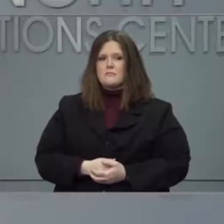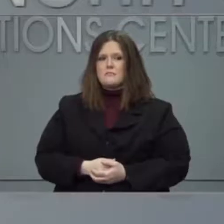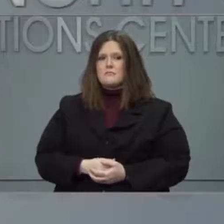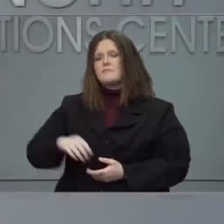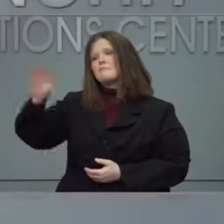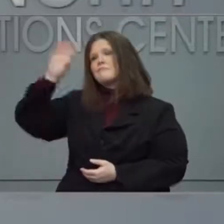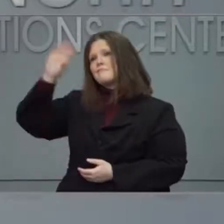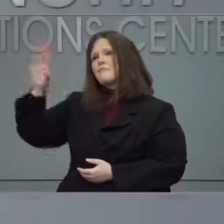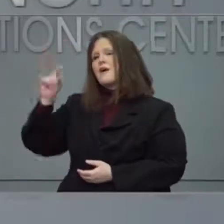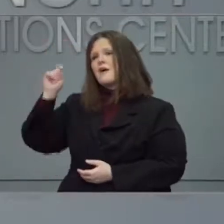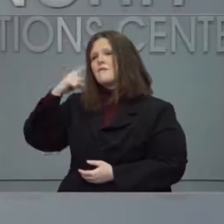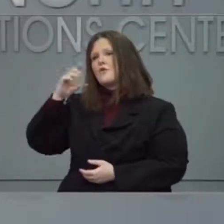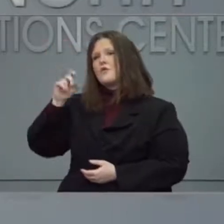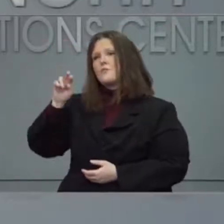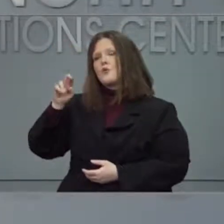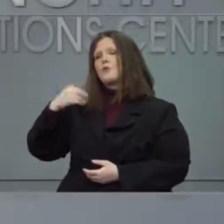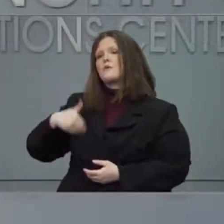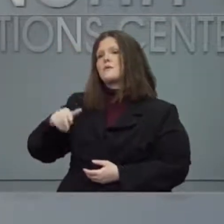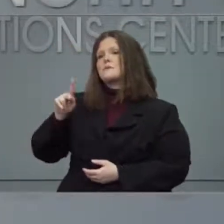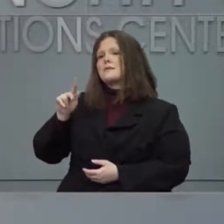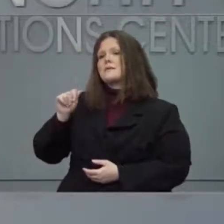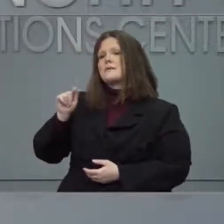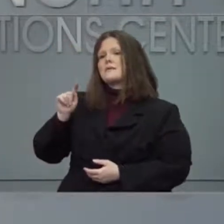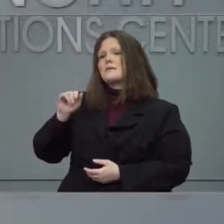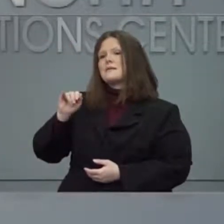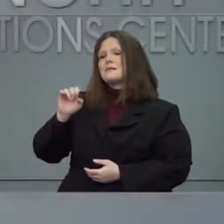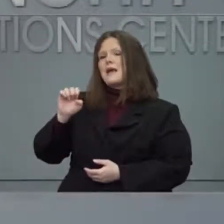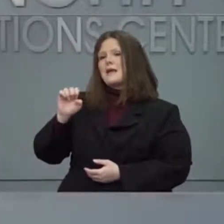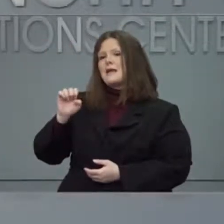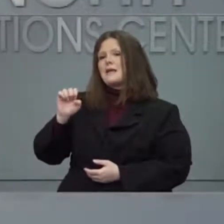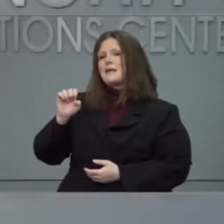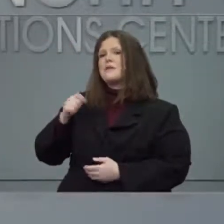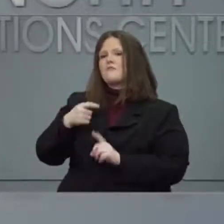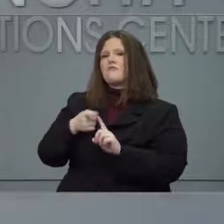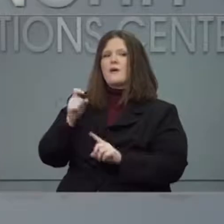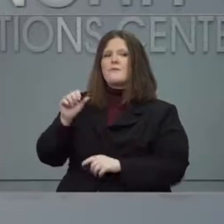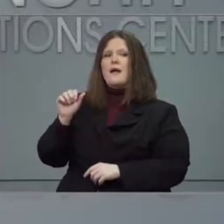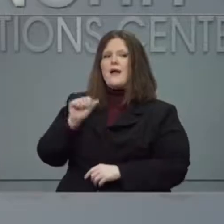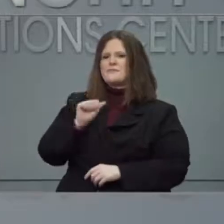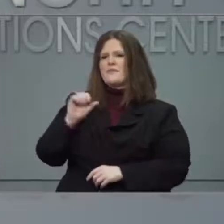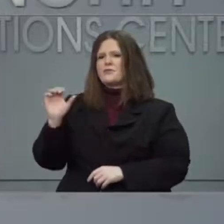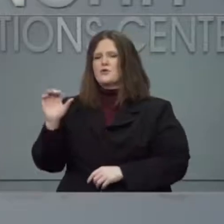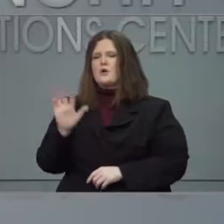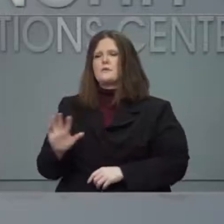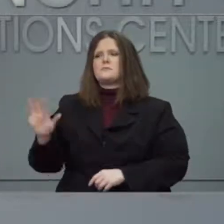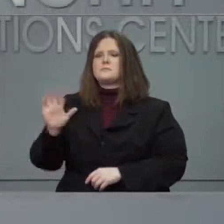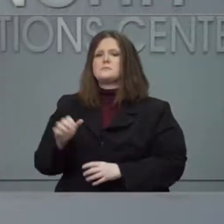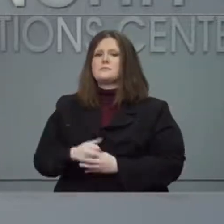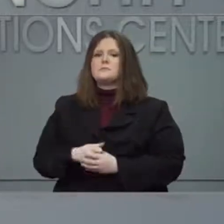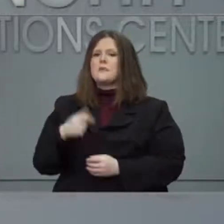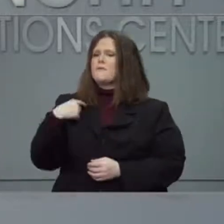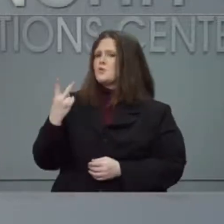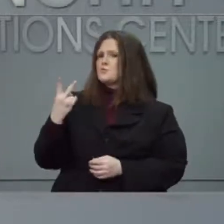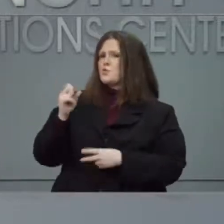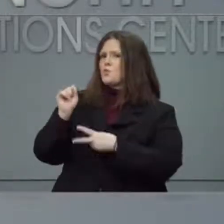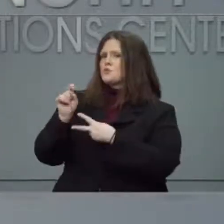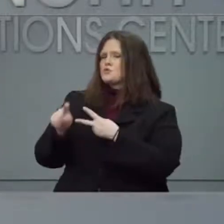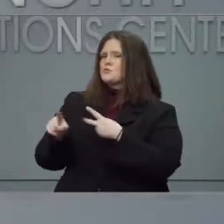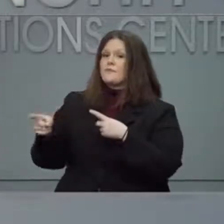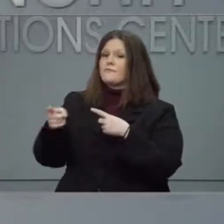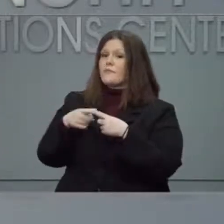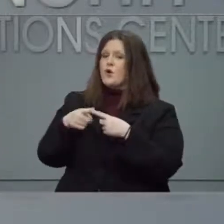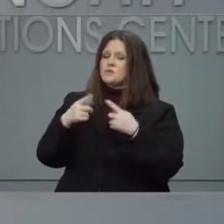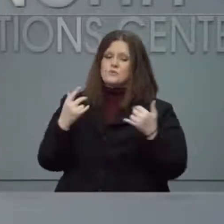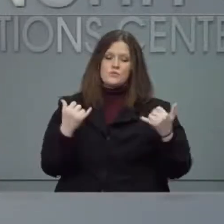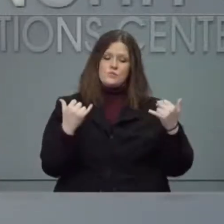Hey, Governor Cooper. This is Katie Peralta-Sola from Axios Charlotte. I had two questions. First of all, would you consider where we